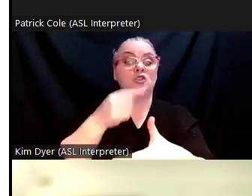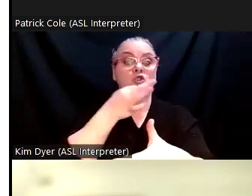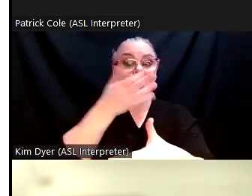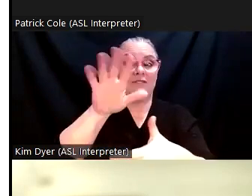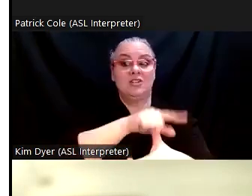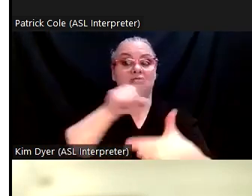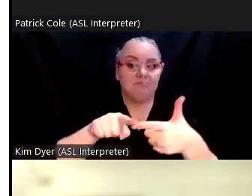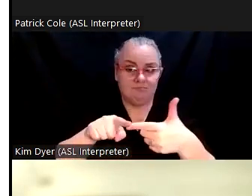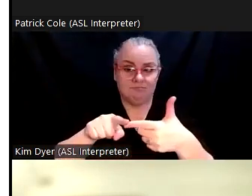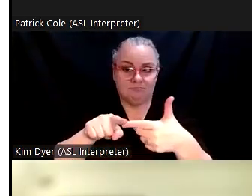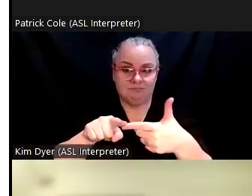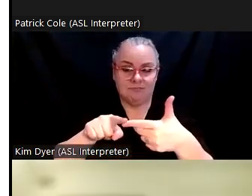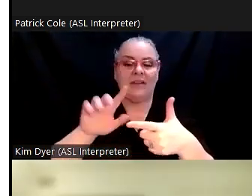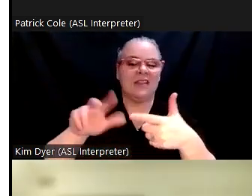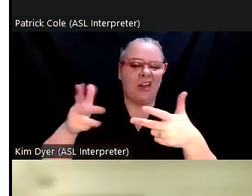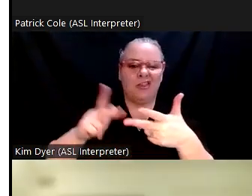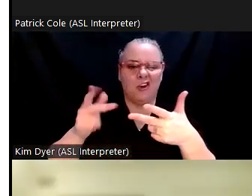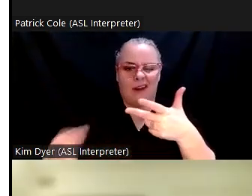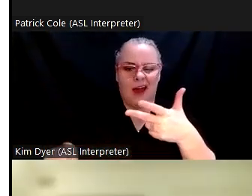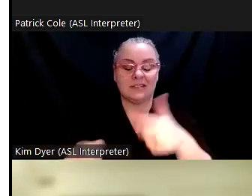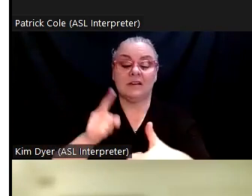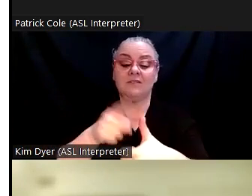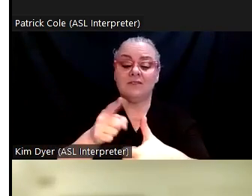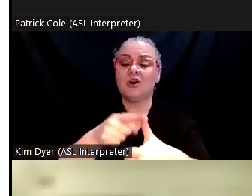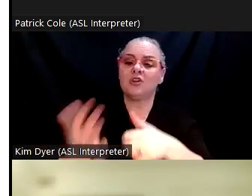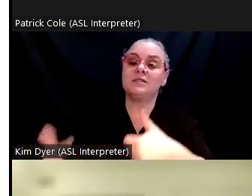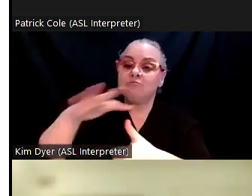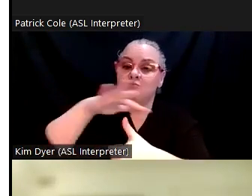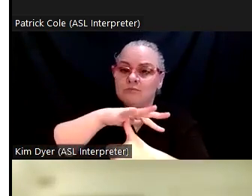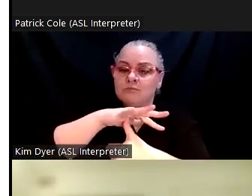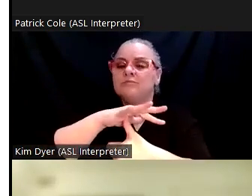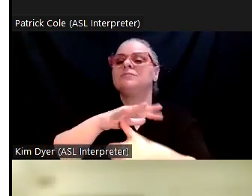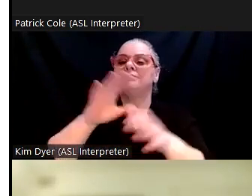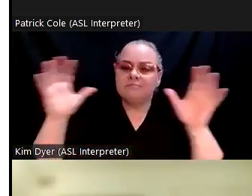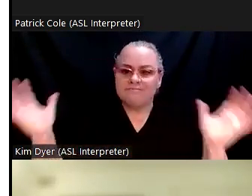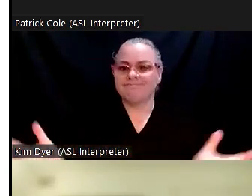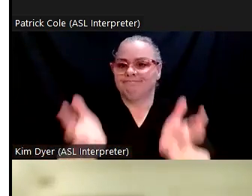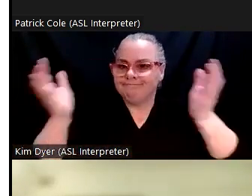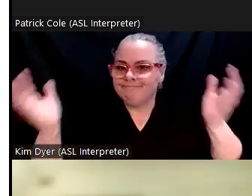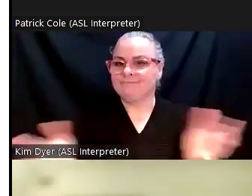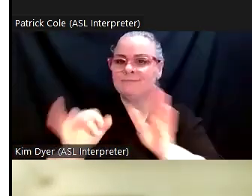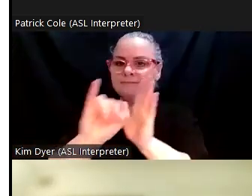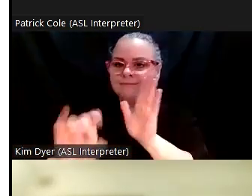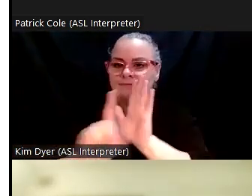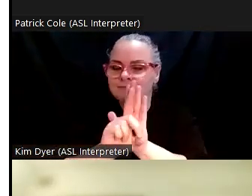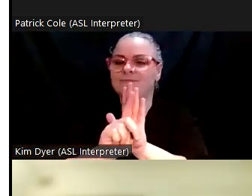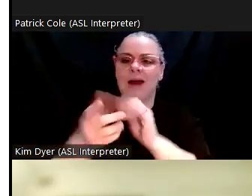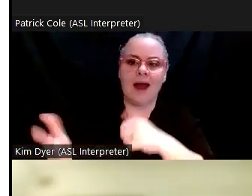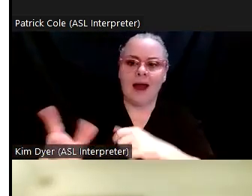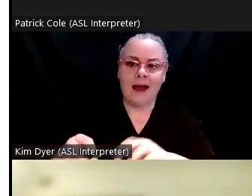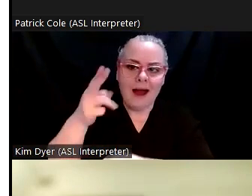time. So the first phase is a prioritized planning push to identify near-term,